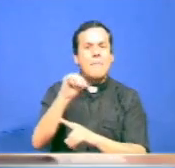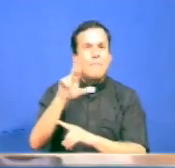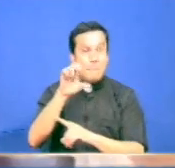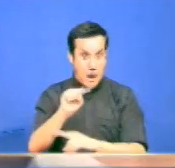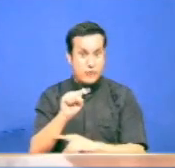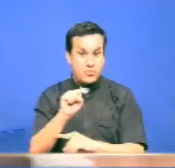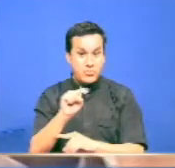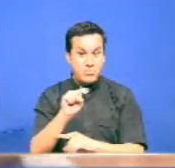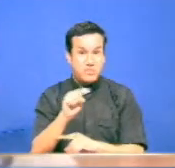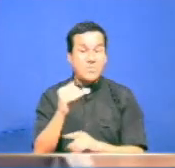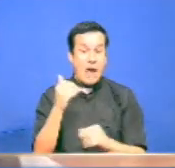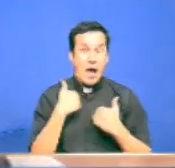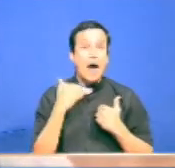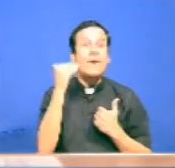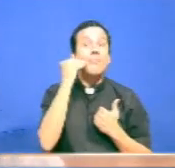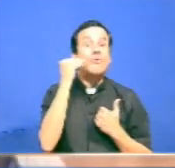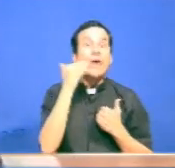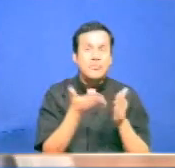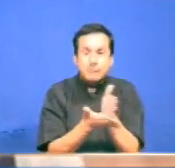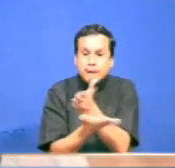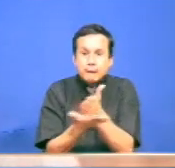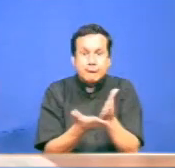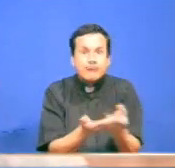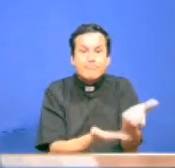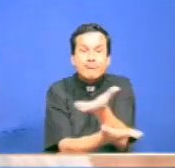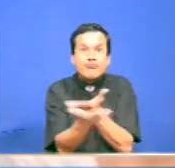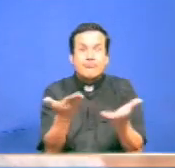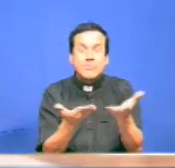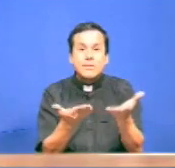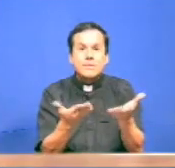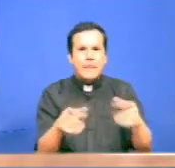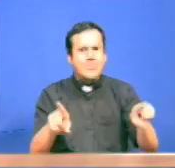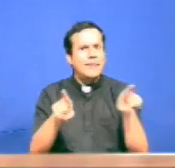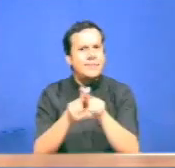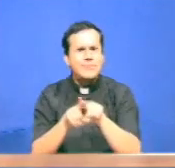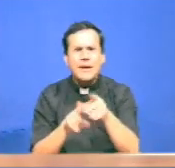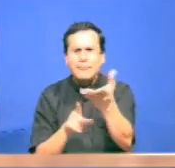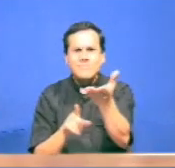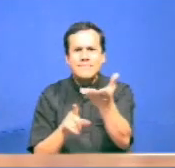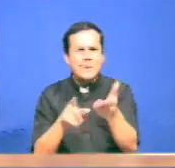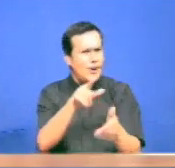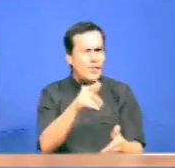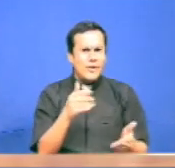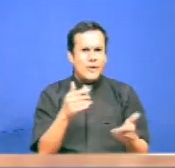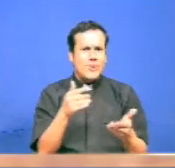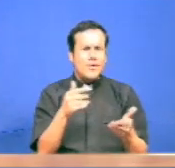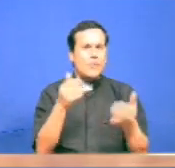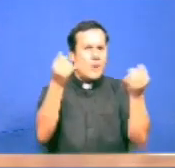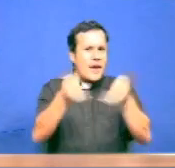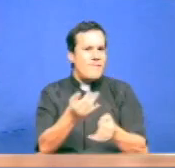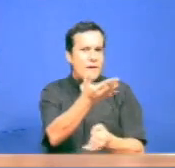out what we don't need or don't need until it hurts, as somebody said? We are called to